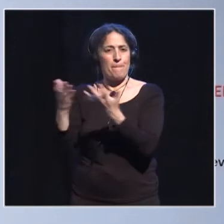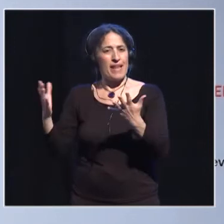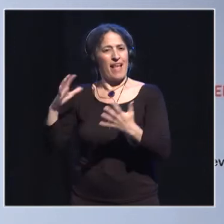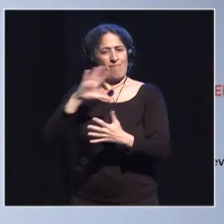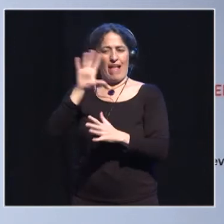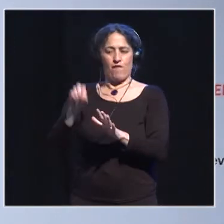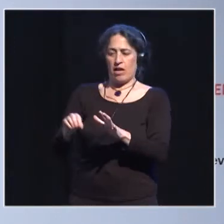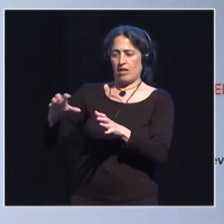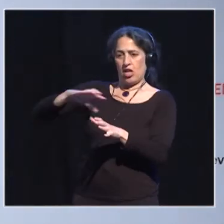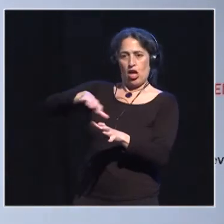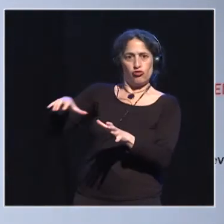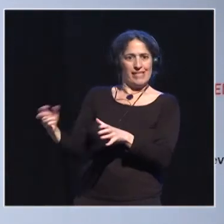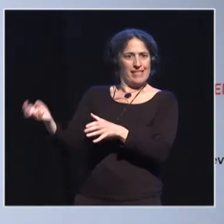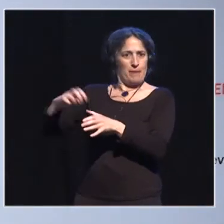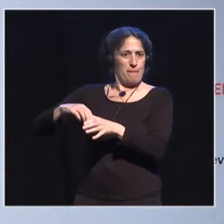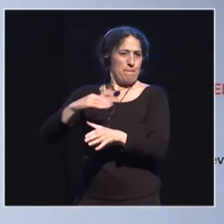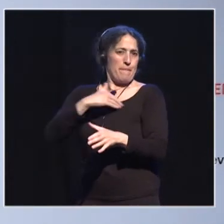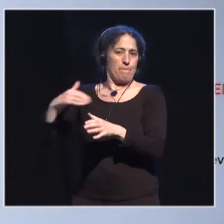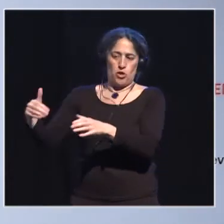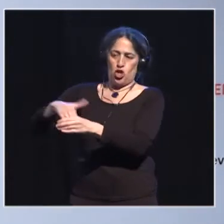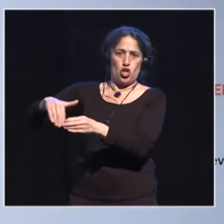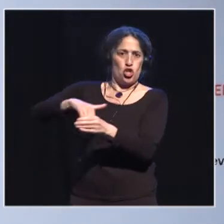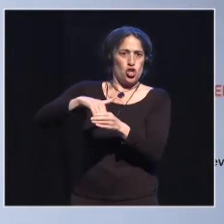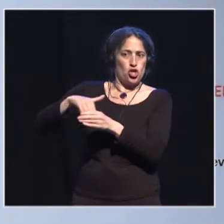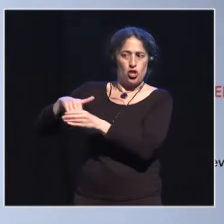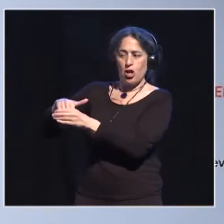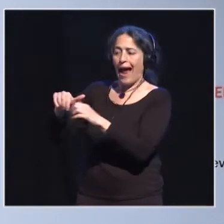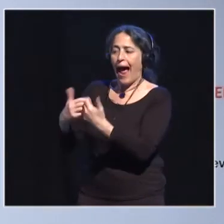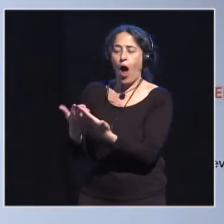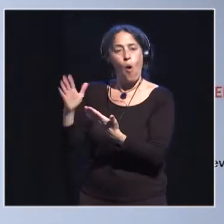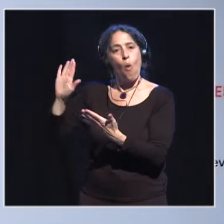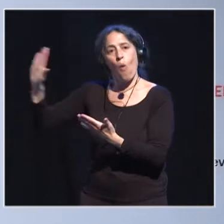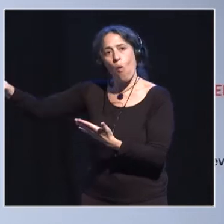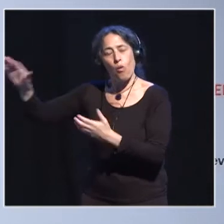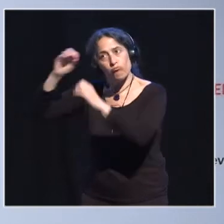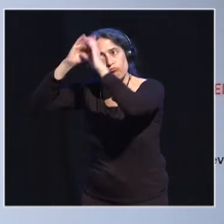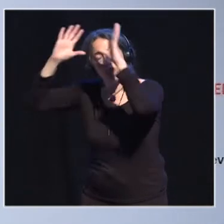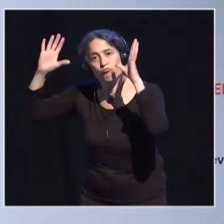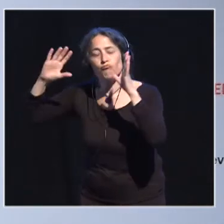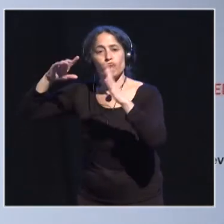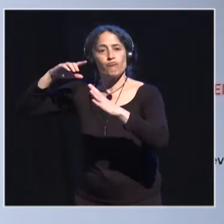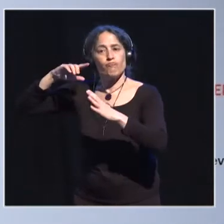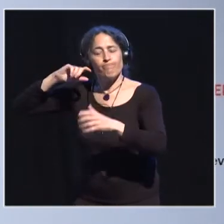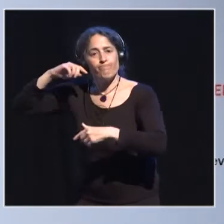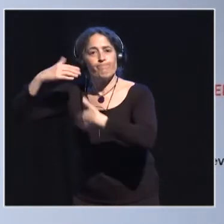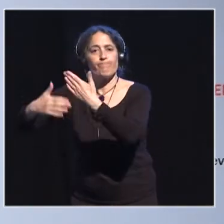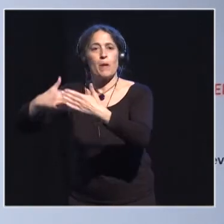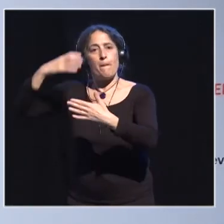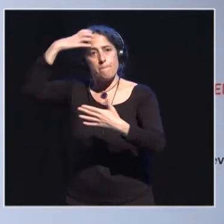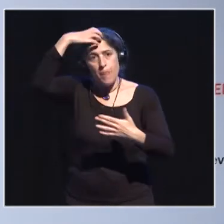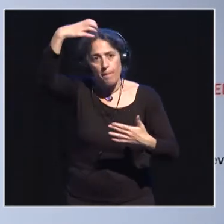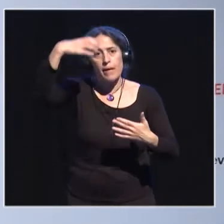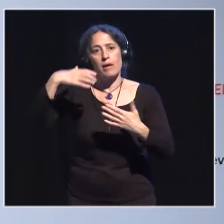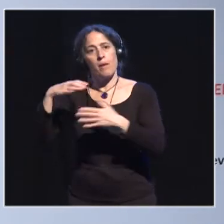as this magician envisions? Yes. To come back, maybe just, I'll go back